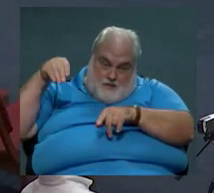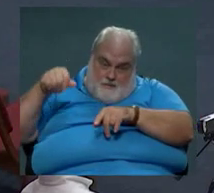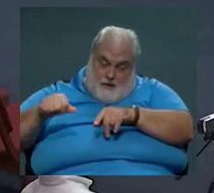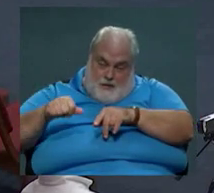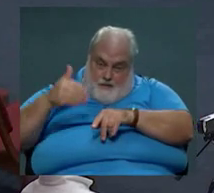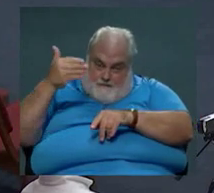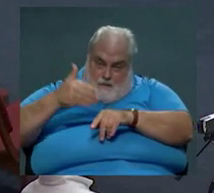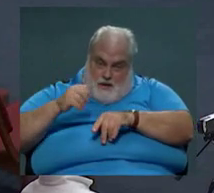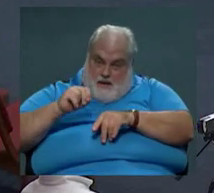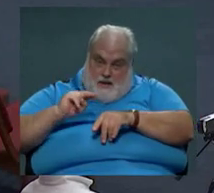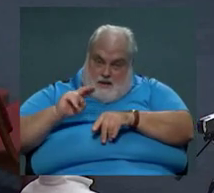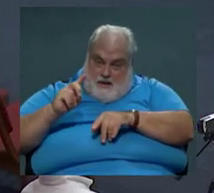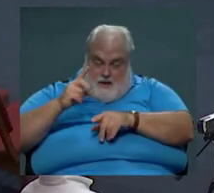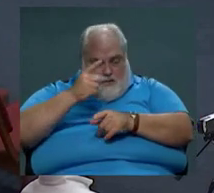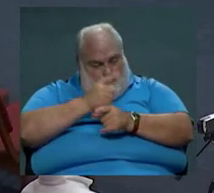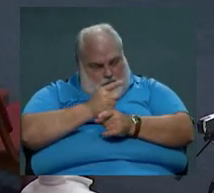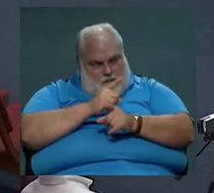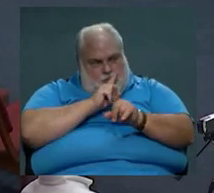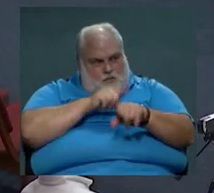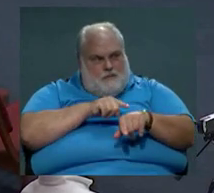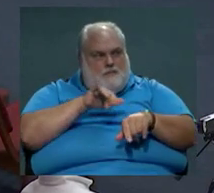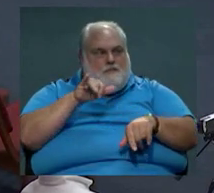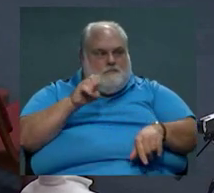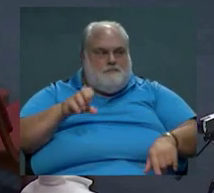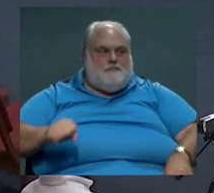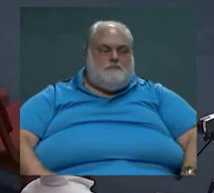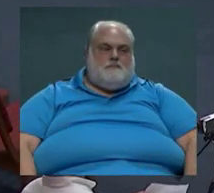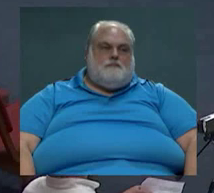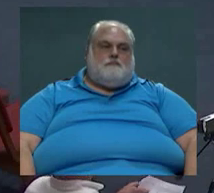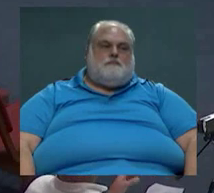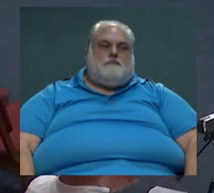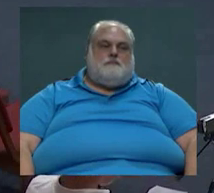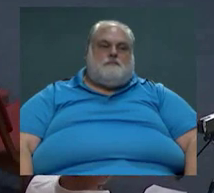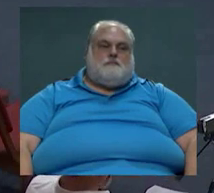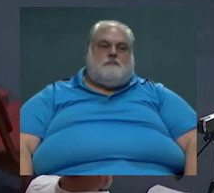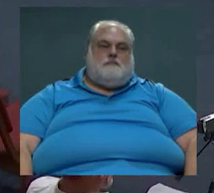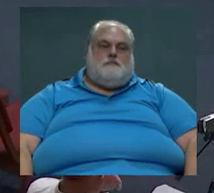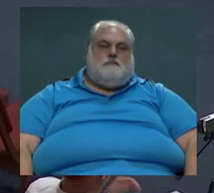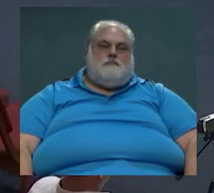on the front end. No. To be recouped. Okay, thank you.